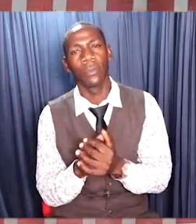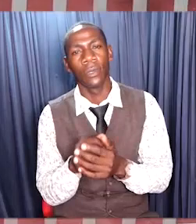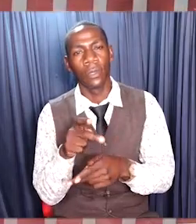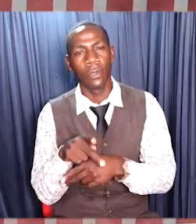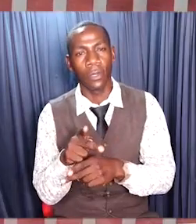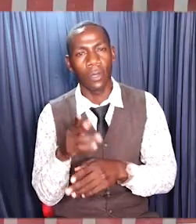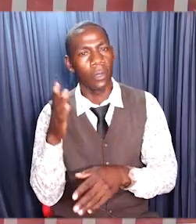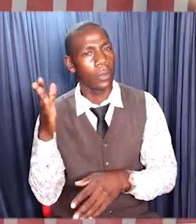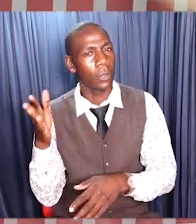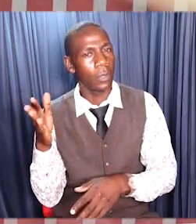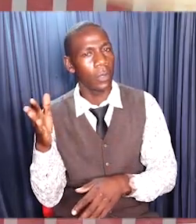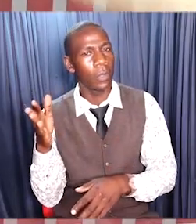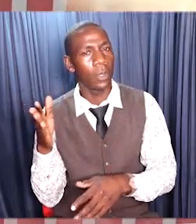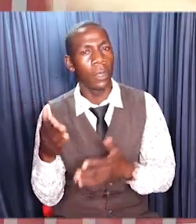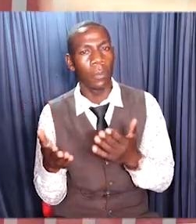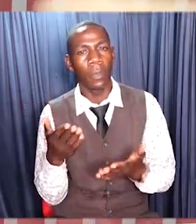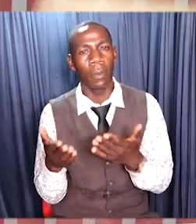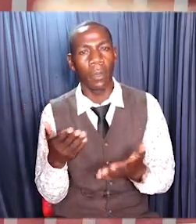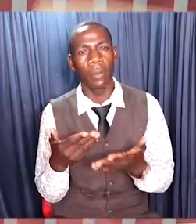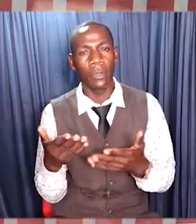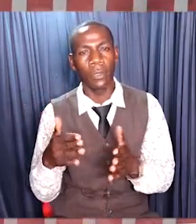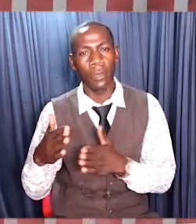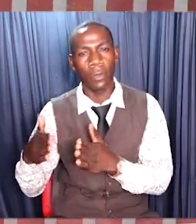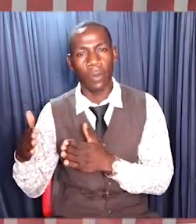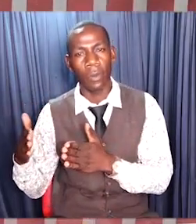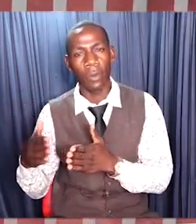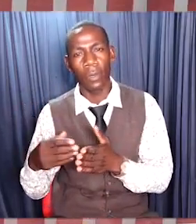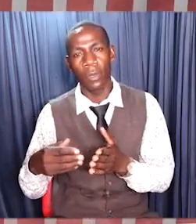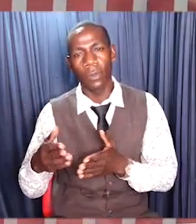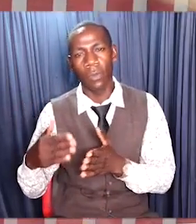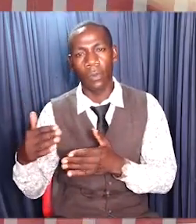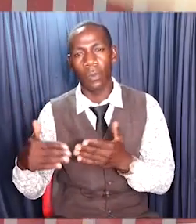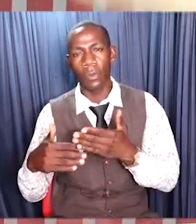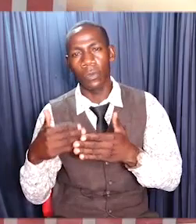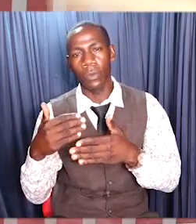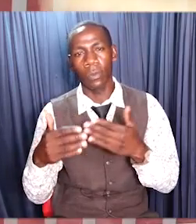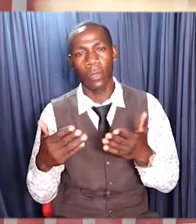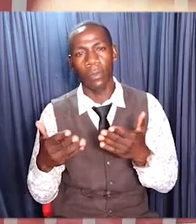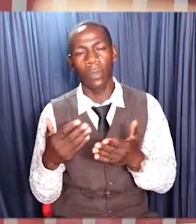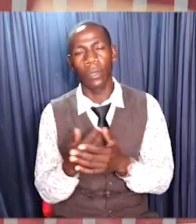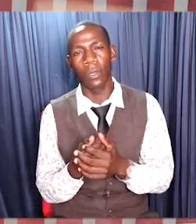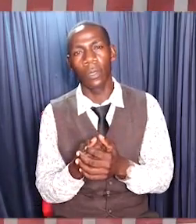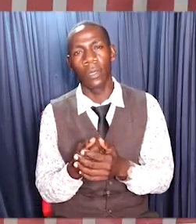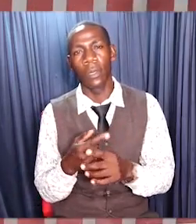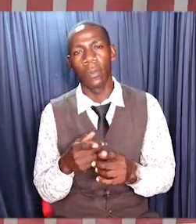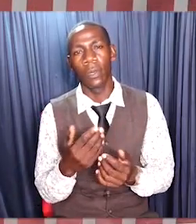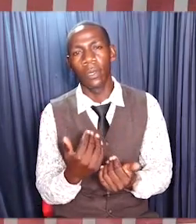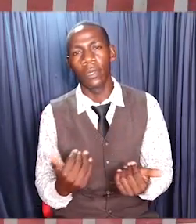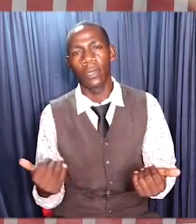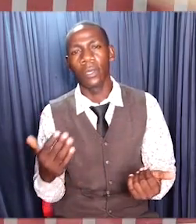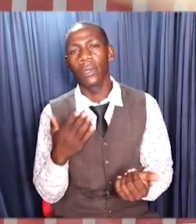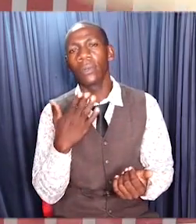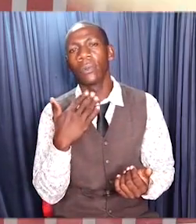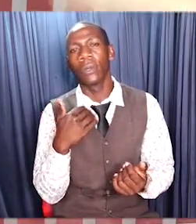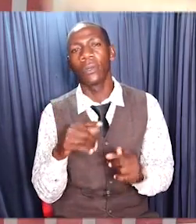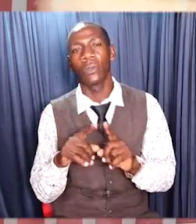deni anakopa. It's a debt that he's getting into. Hawa tanihela yaka amepangia anga anunue mchanga ajenge. That he could have bought some sand to construct. Lakini mana ametaka tripu